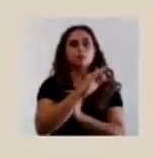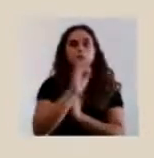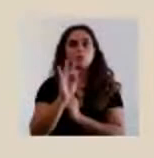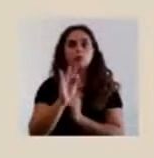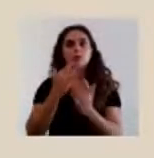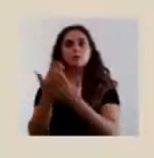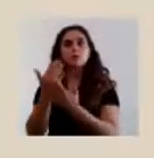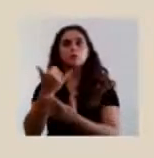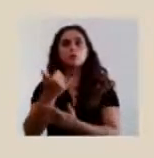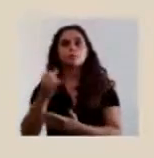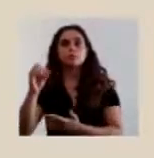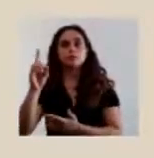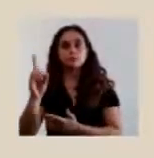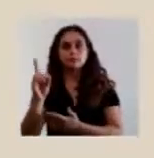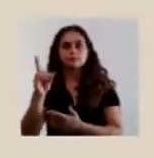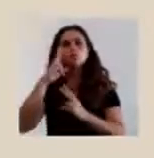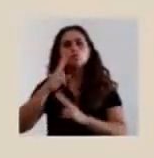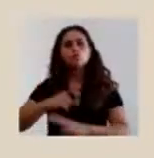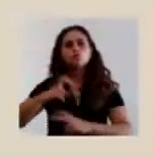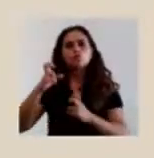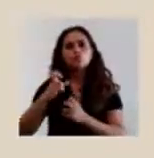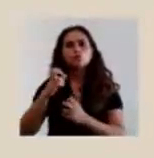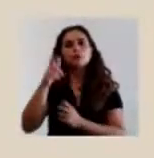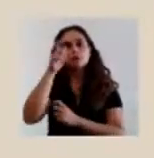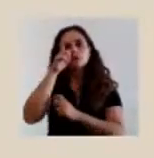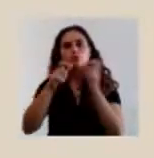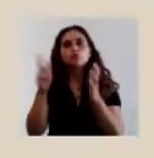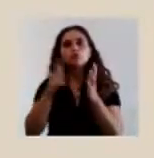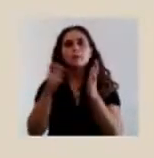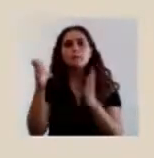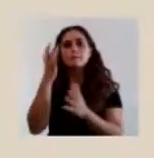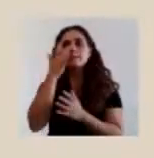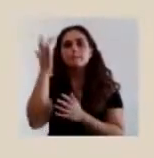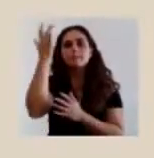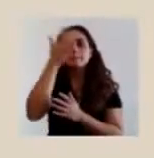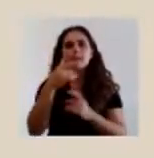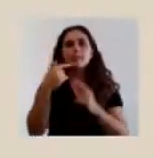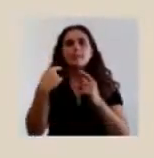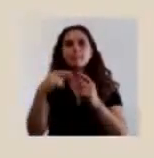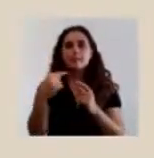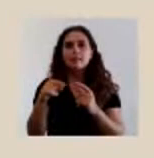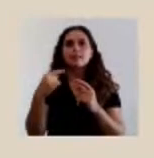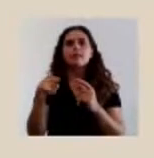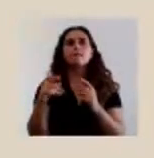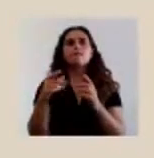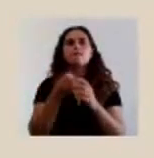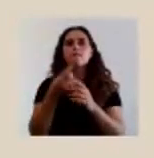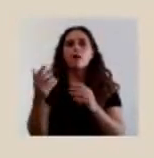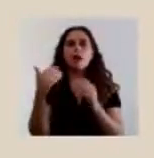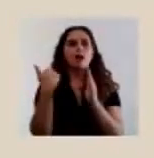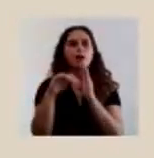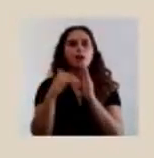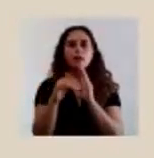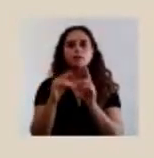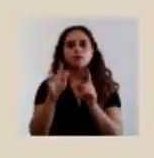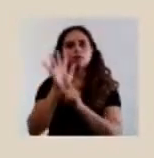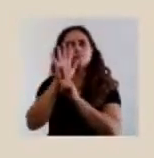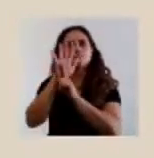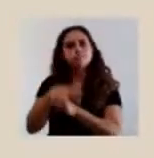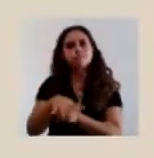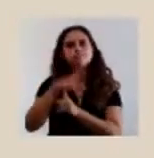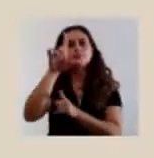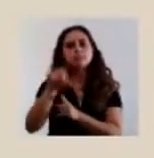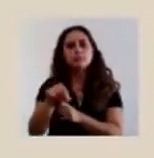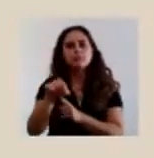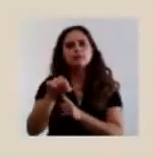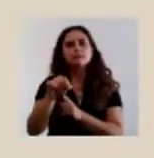to 2006 found that African Americans experienced higher levels of persistent discrimination and also had